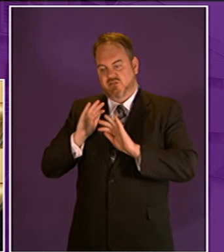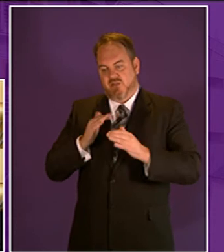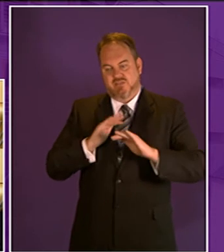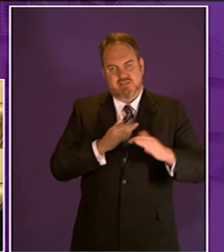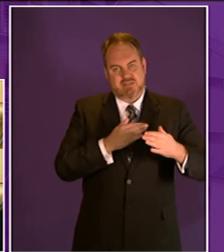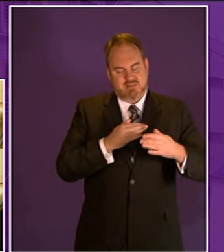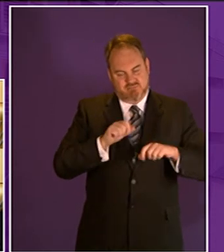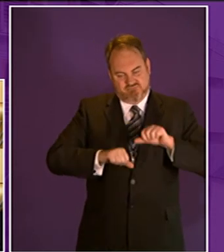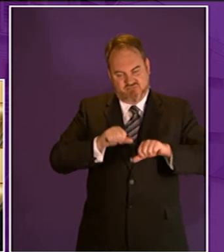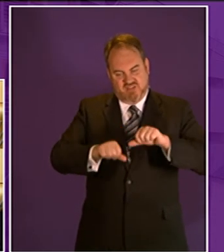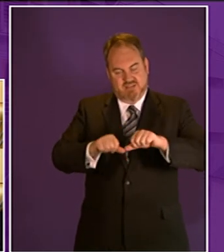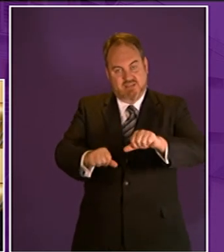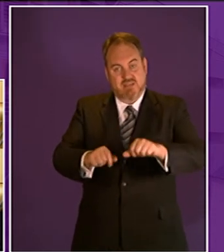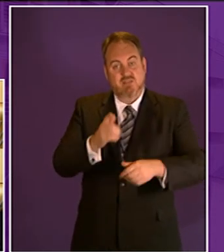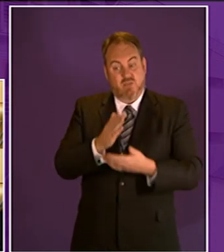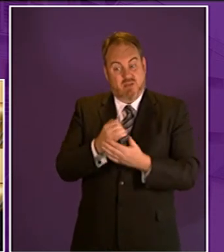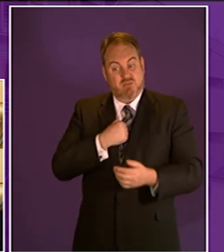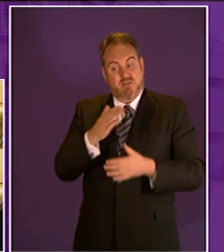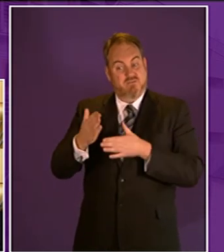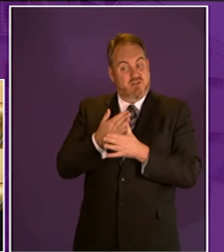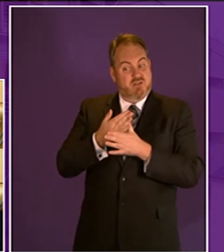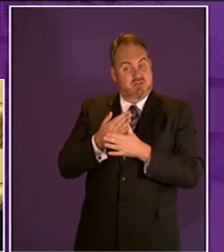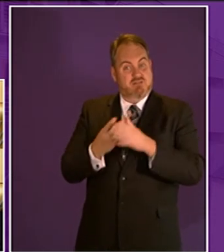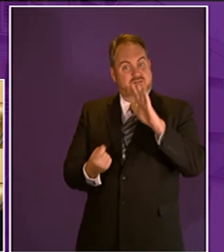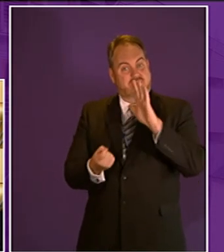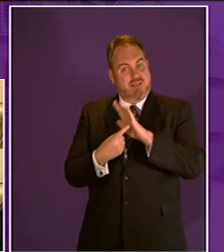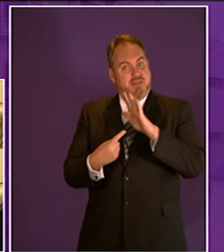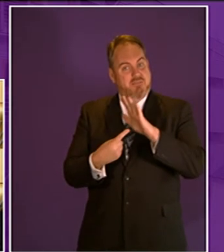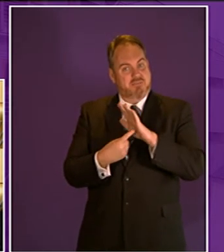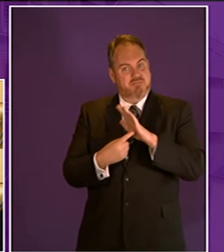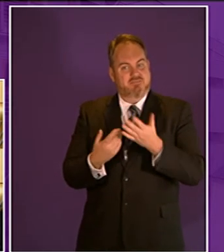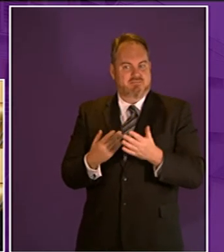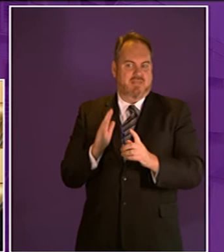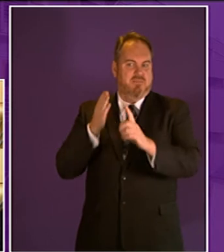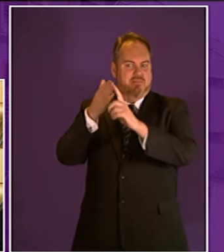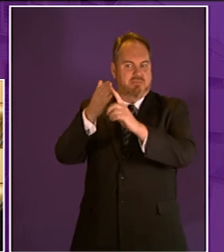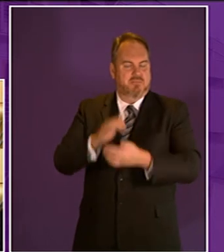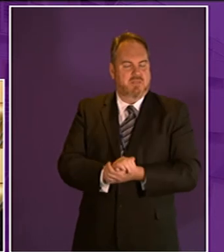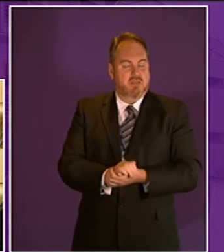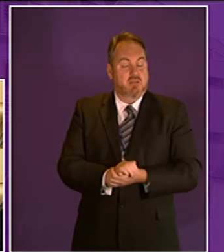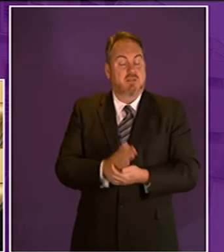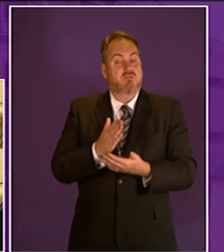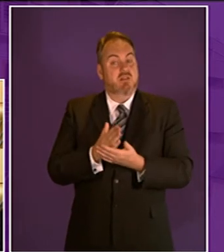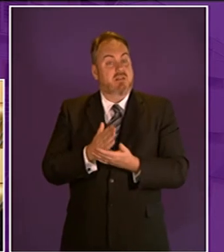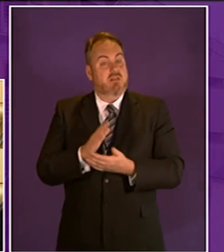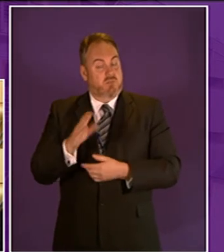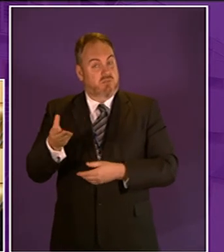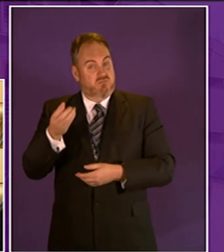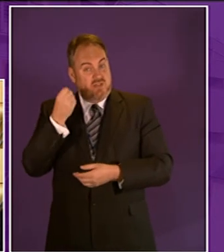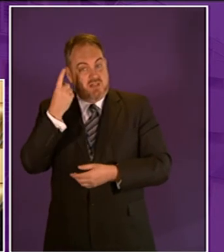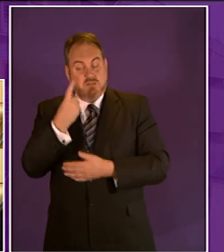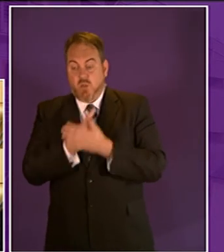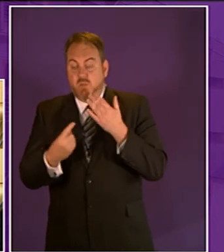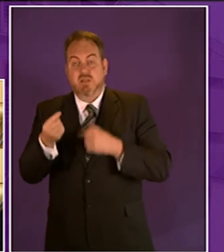those key clinical services back up and running as quickly as possible. As I said in my statement, they've reported that less than 20